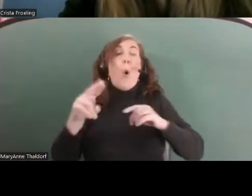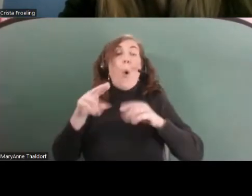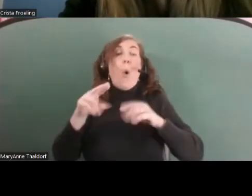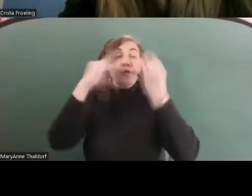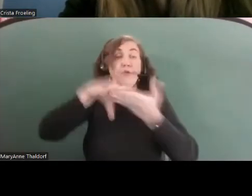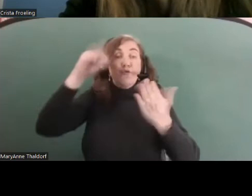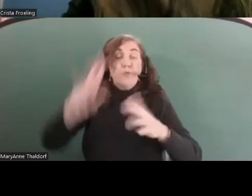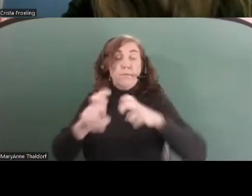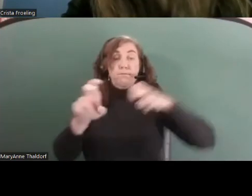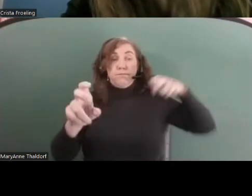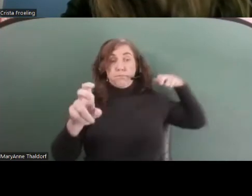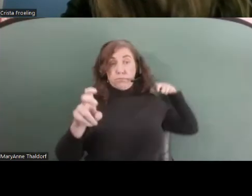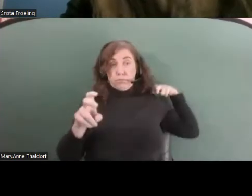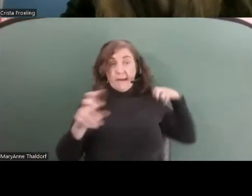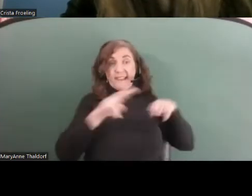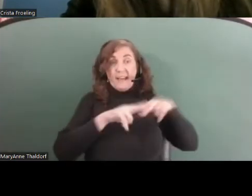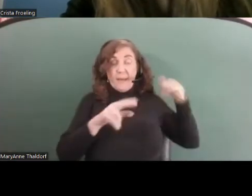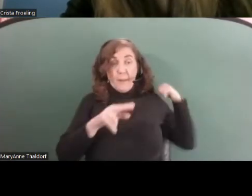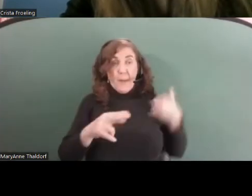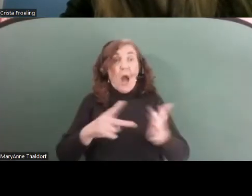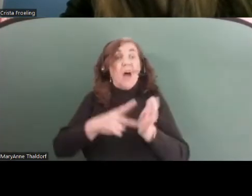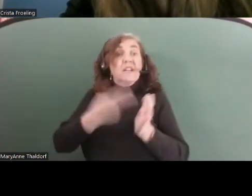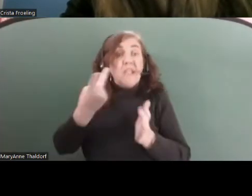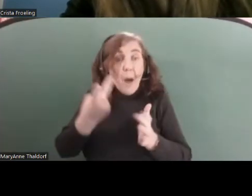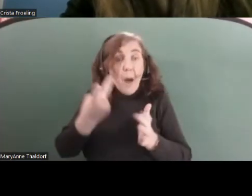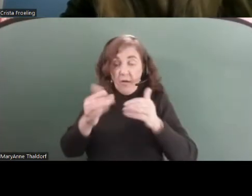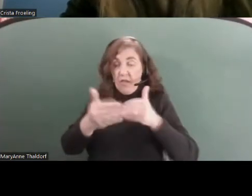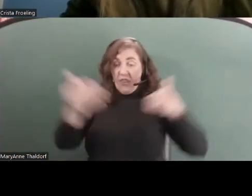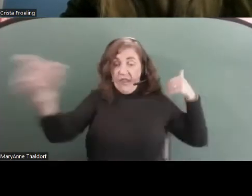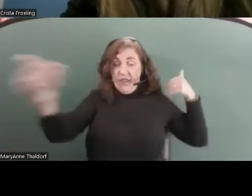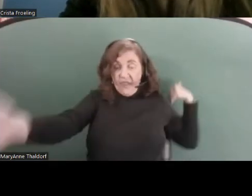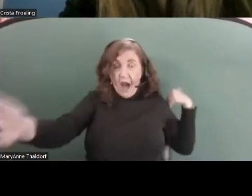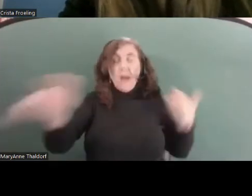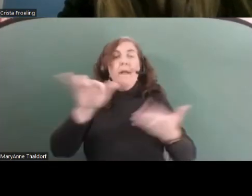decibels, which doesn't sound like a lot, but it really is. Remember logarithmic?